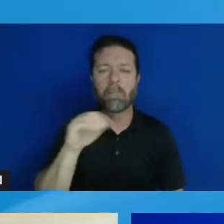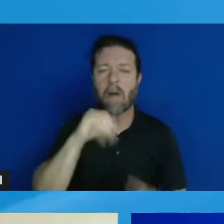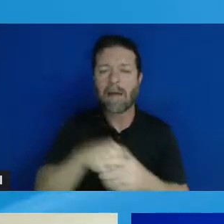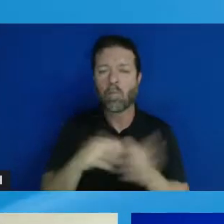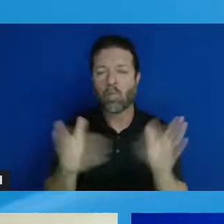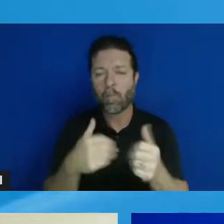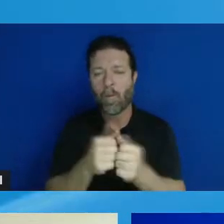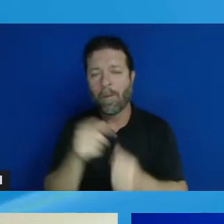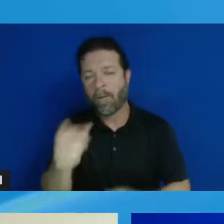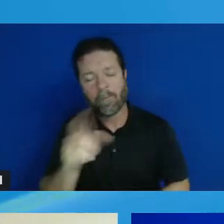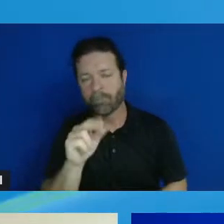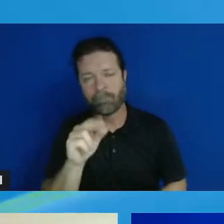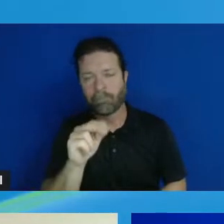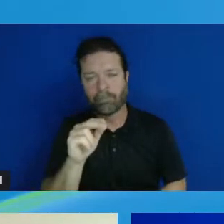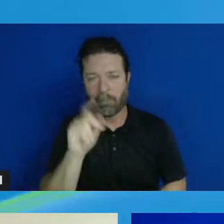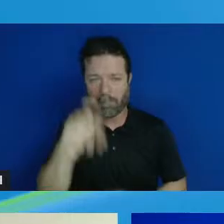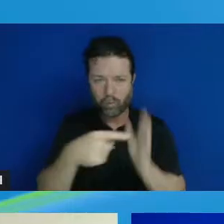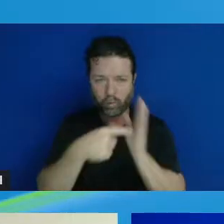our requirements. So,